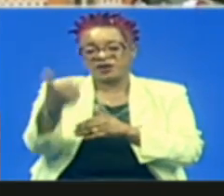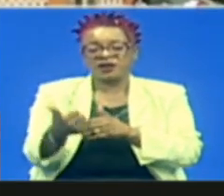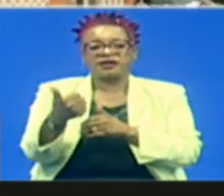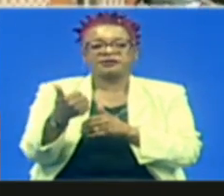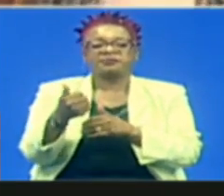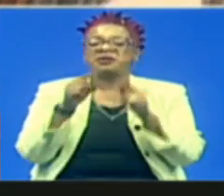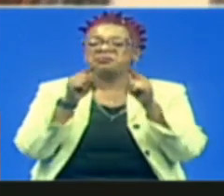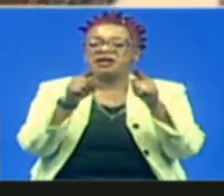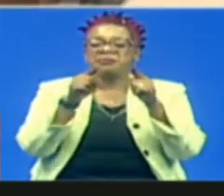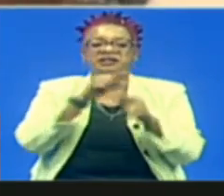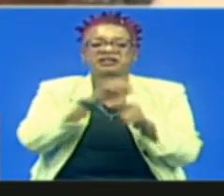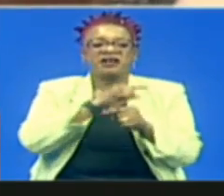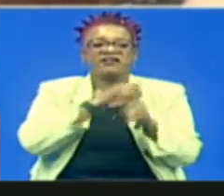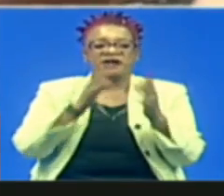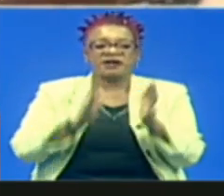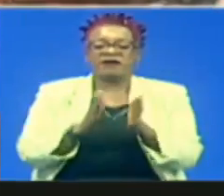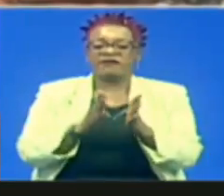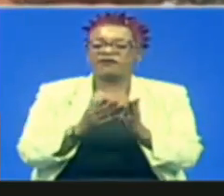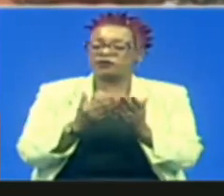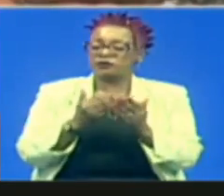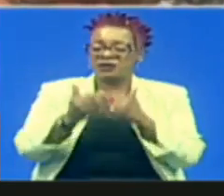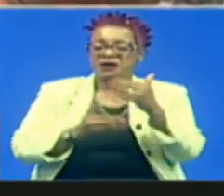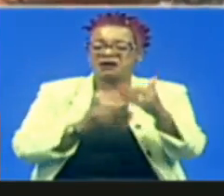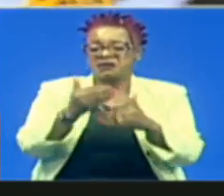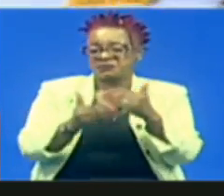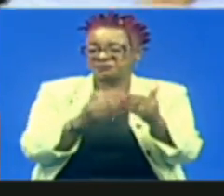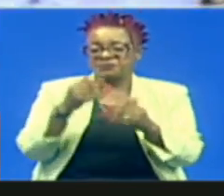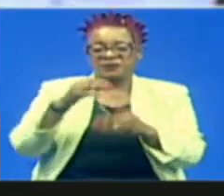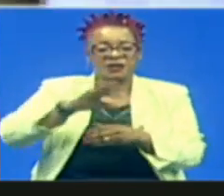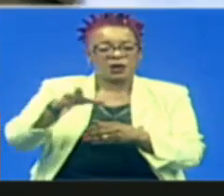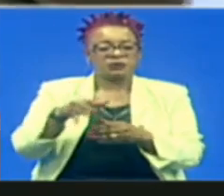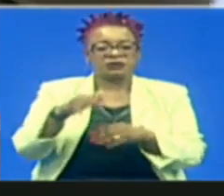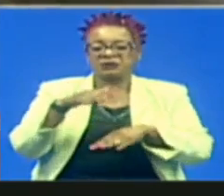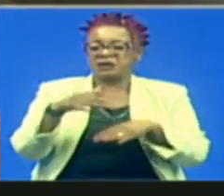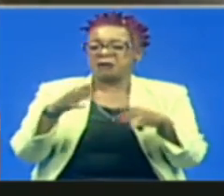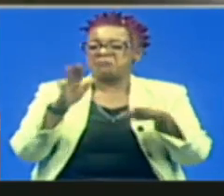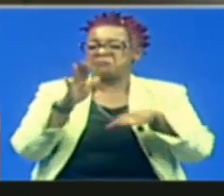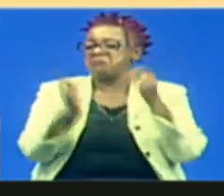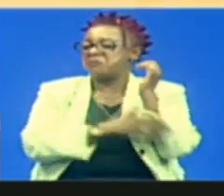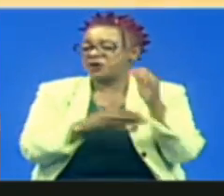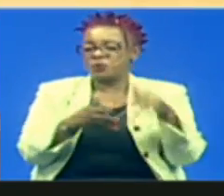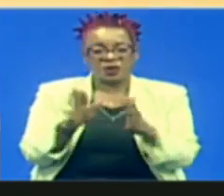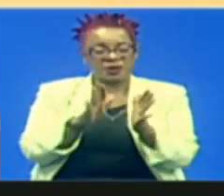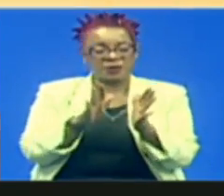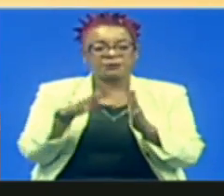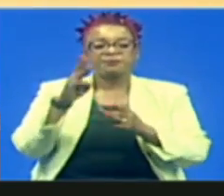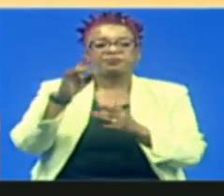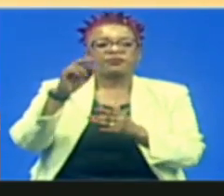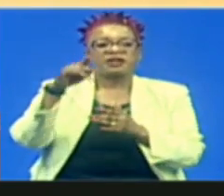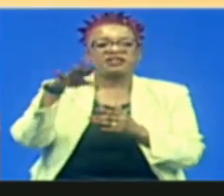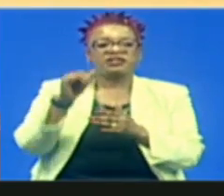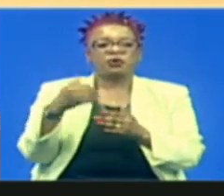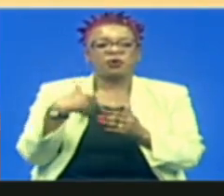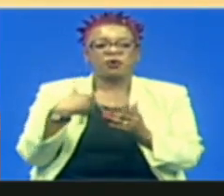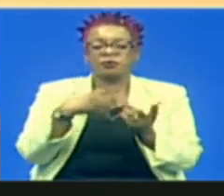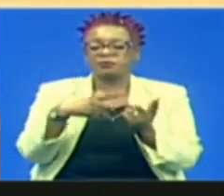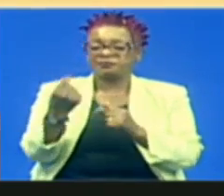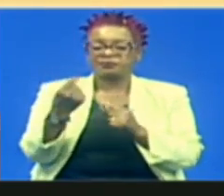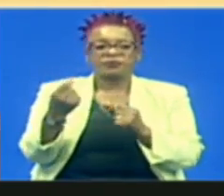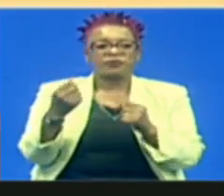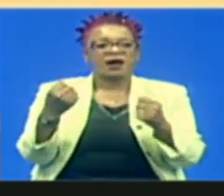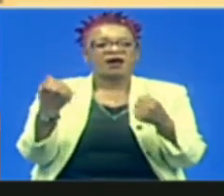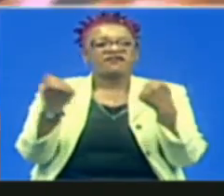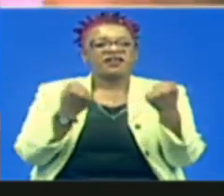for meddling and running a one-man show. Waititu, only weeks earlier, was himself bundled into a waiting vehicle by